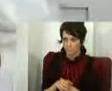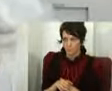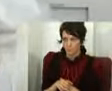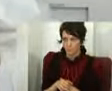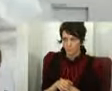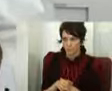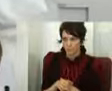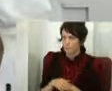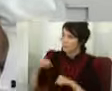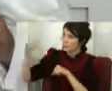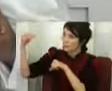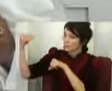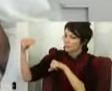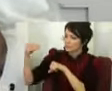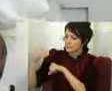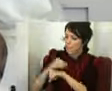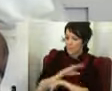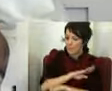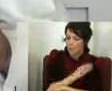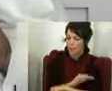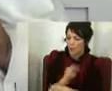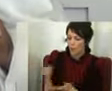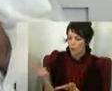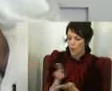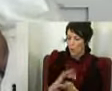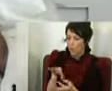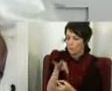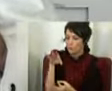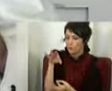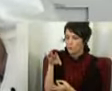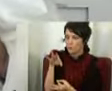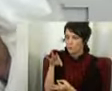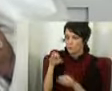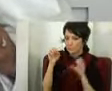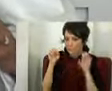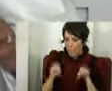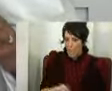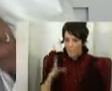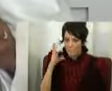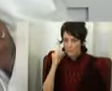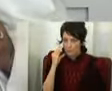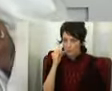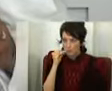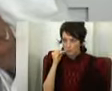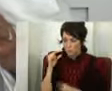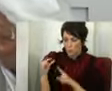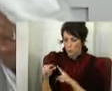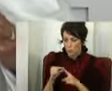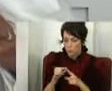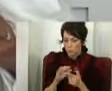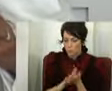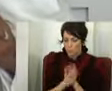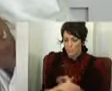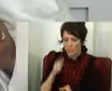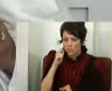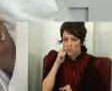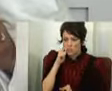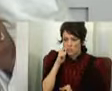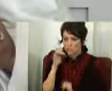Send the power of your Holy Spirit upon us, that we may experience the presence of the Word made flesh, Jesus